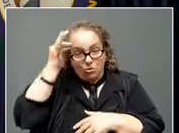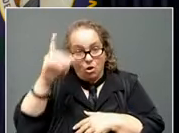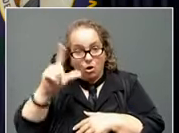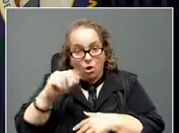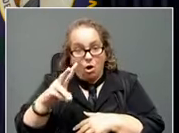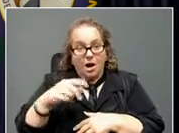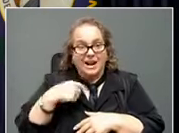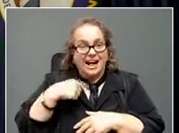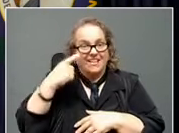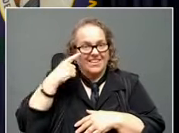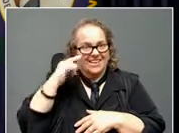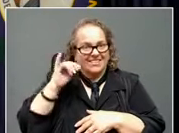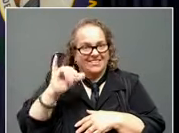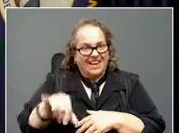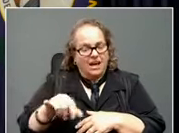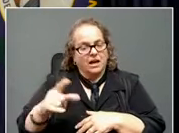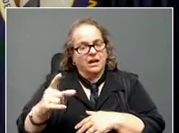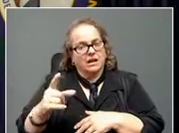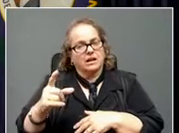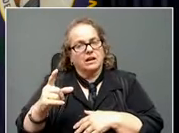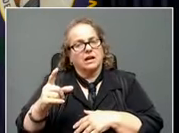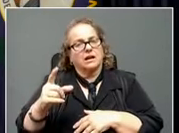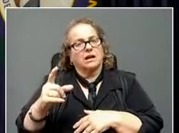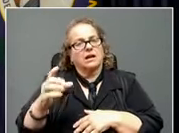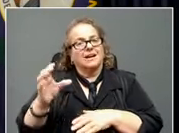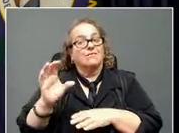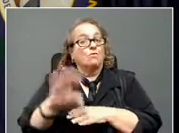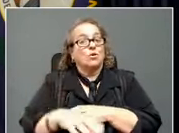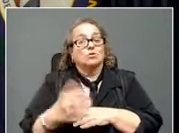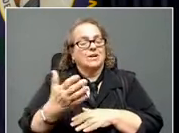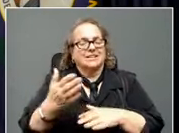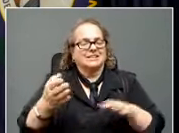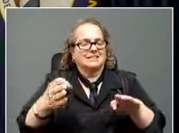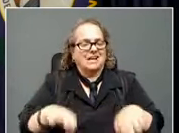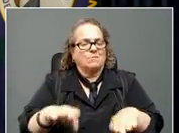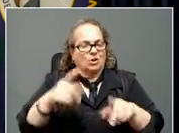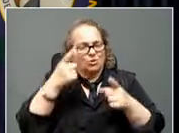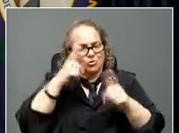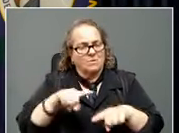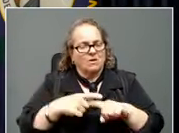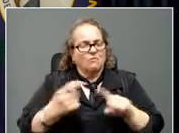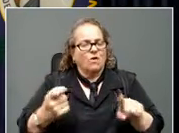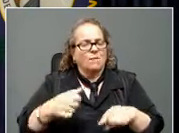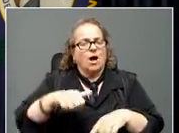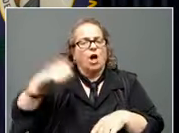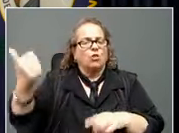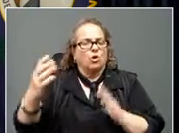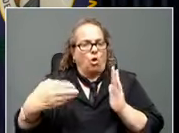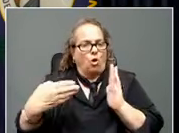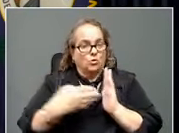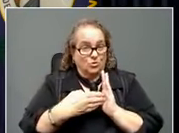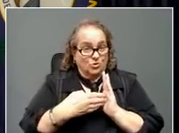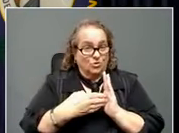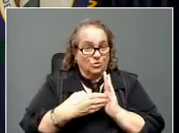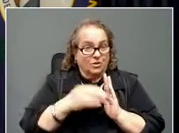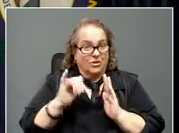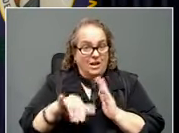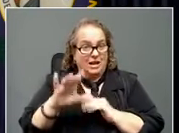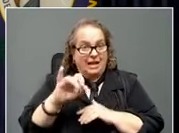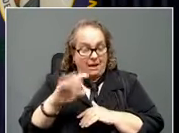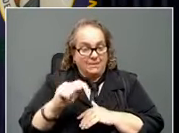that that's enforced by a settlement agreement from a long-term lawsuit that the cabinet was faced